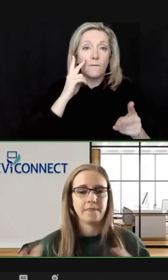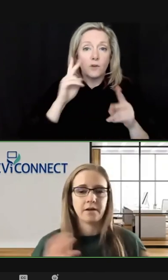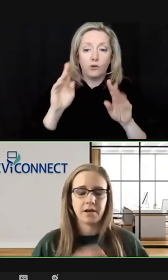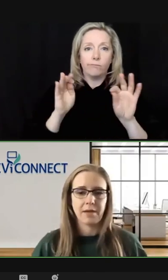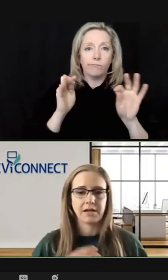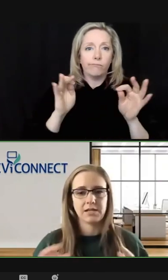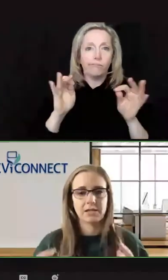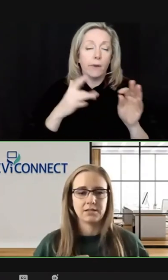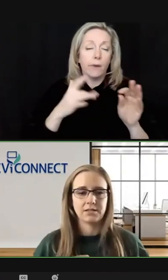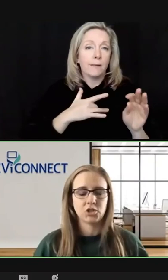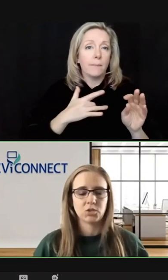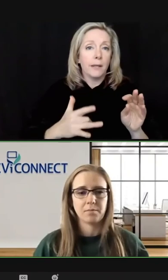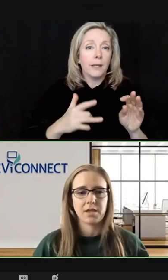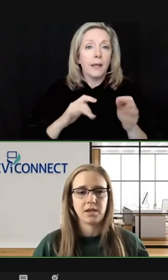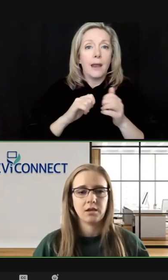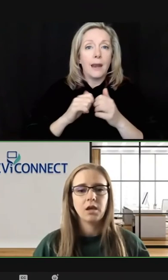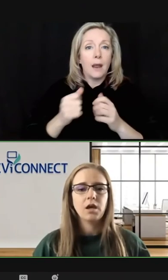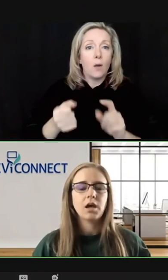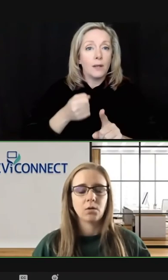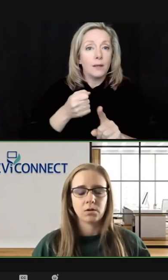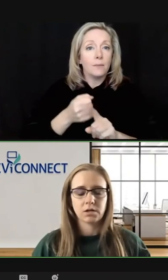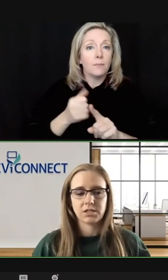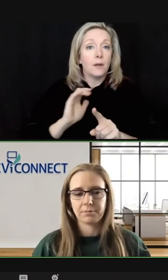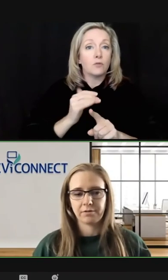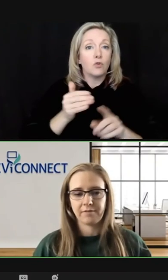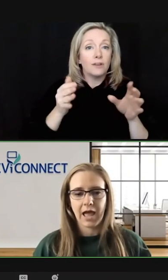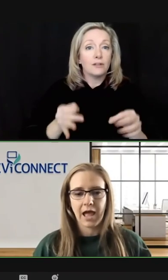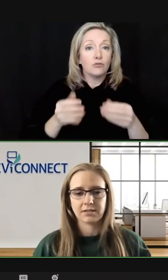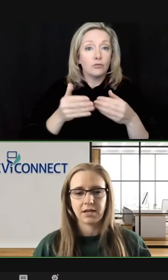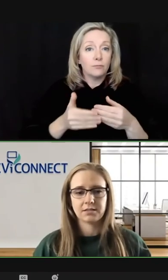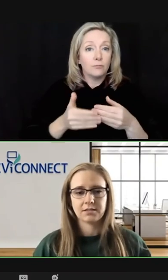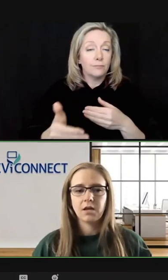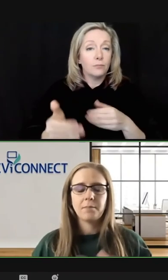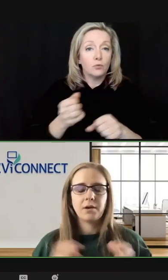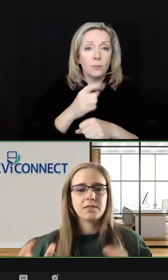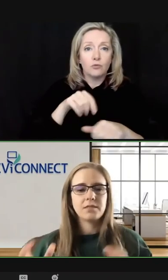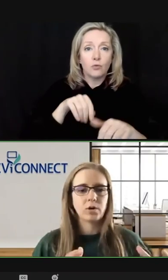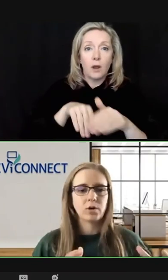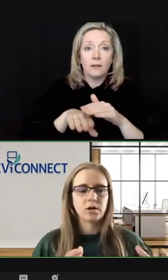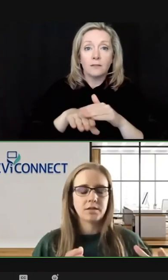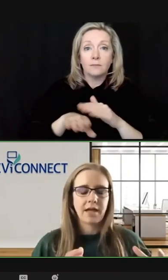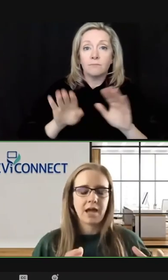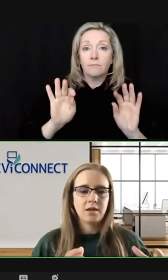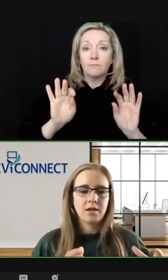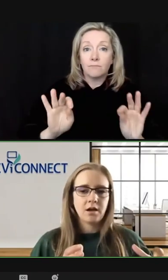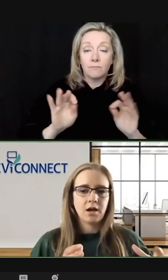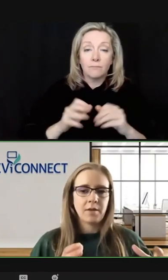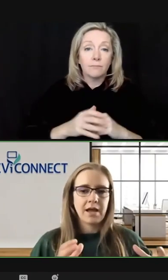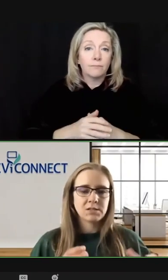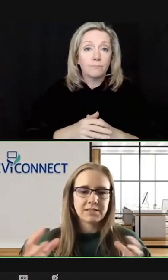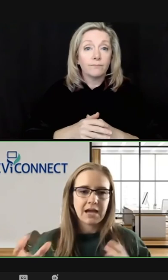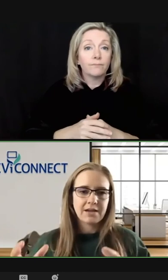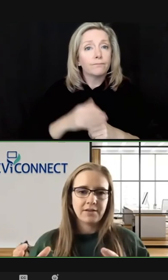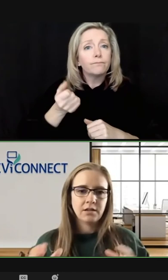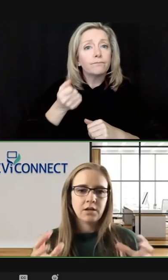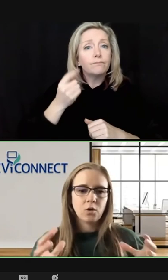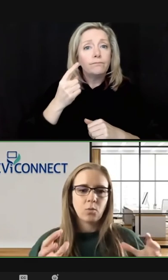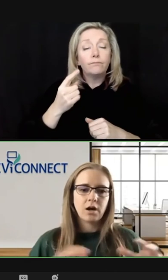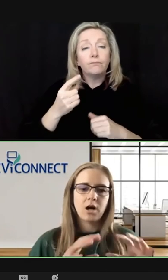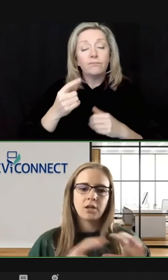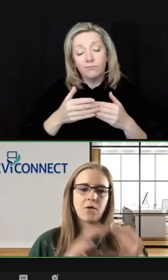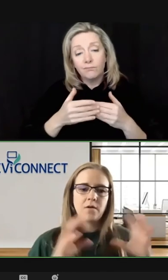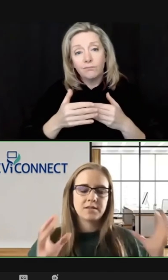and their impact in the decisions we're making in order to provide access. But I think it's important that as we dive